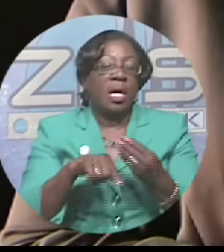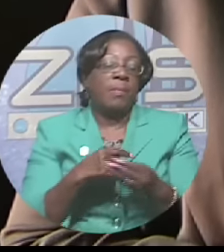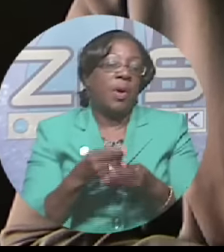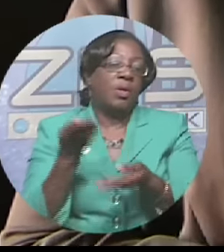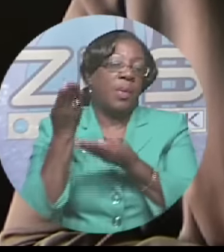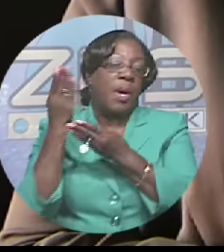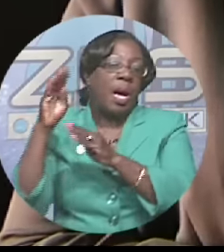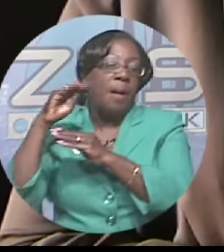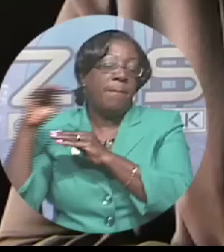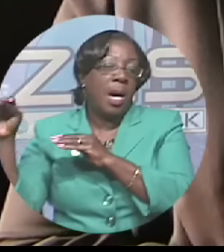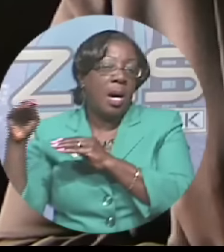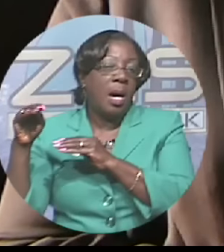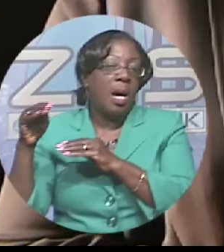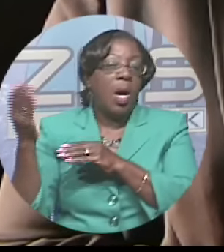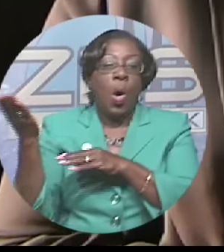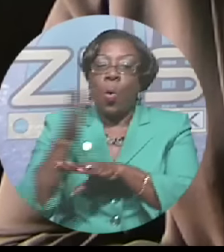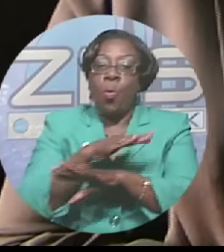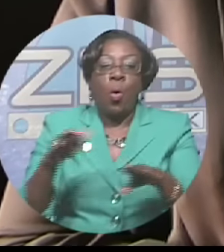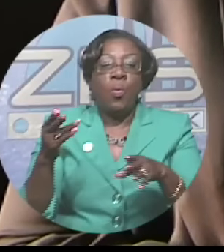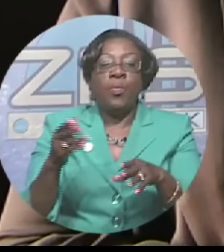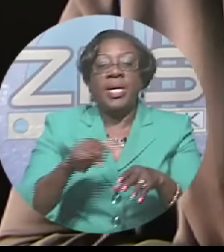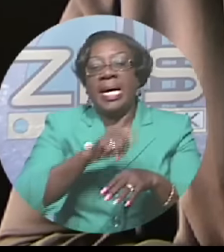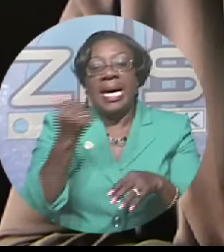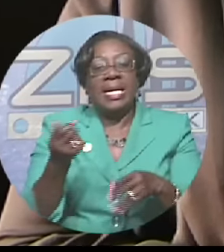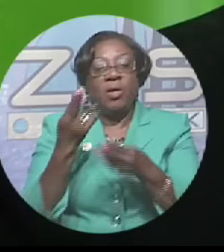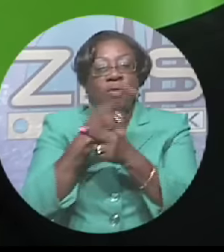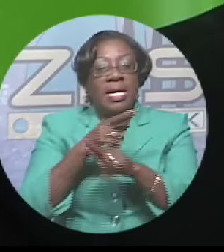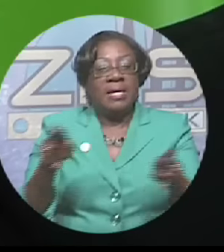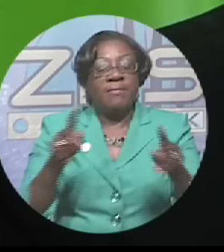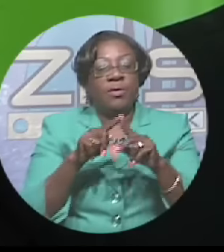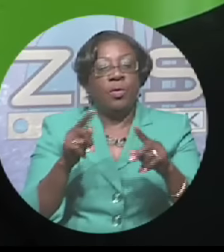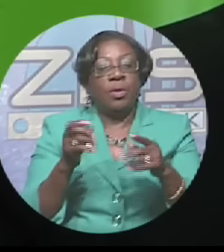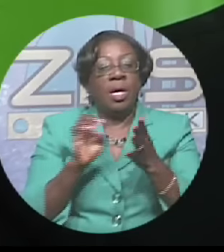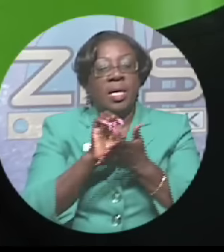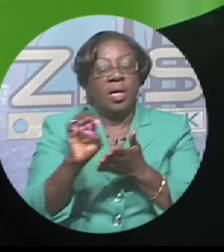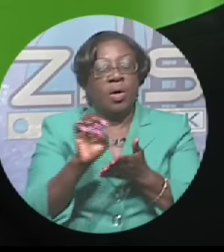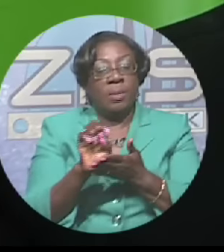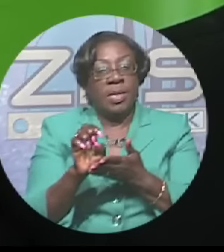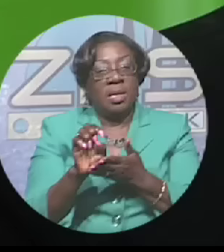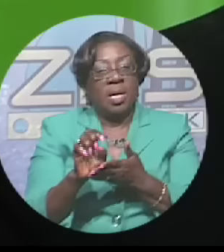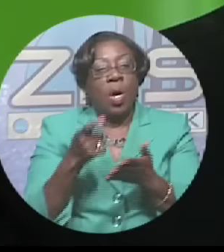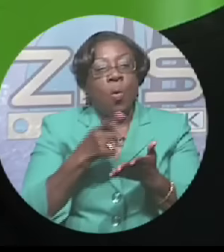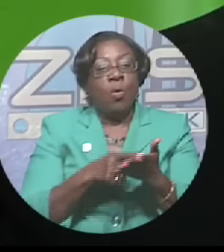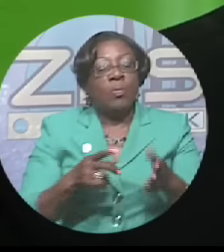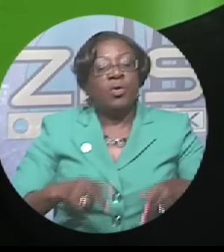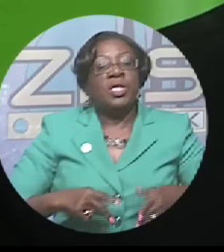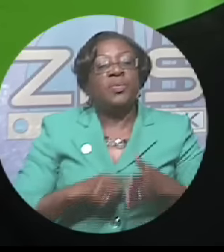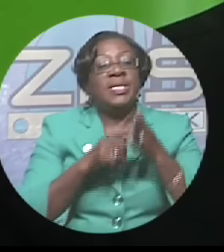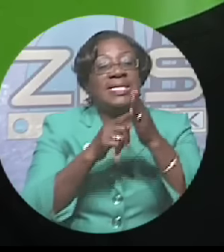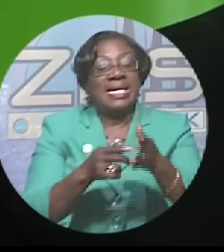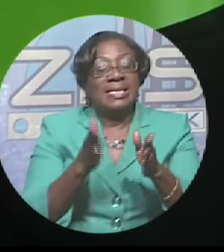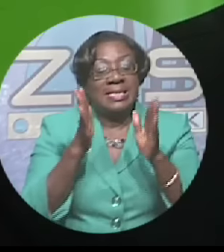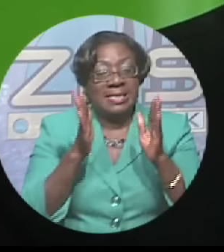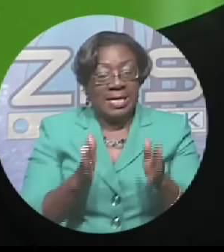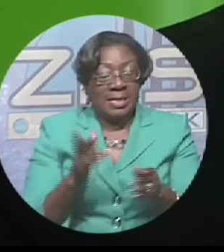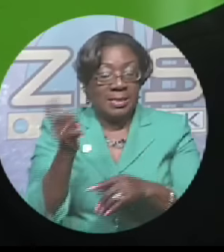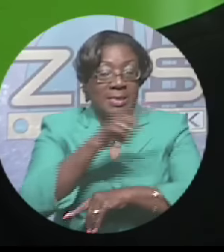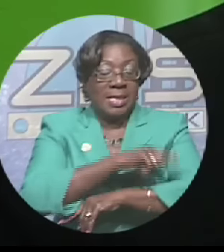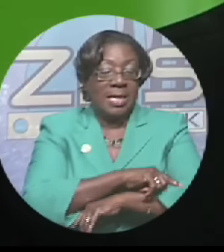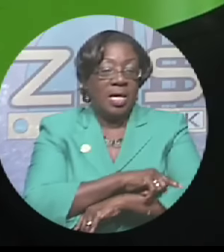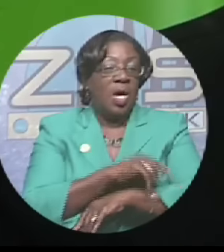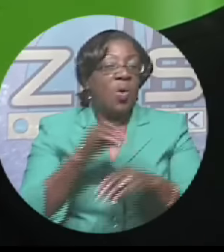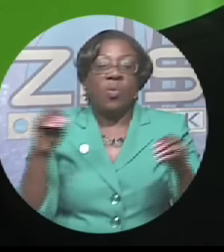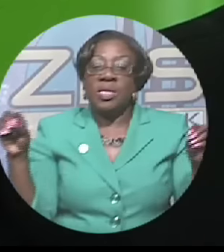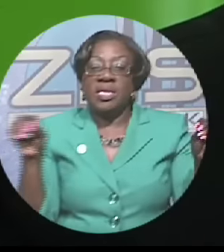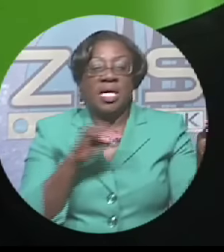in Western Providence won't bring any relief to the economy. What was presented today was nothing more